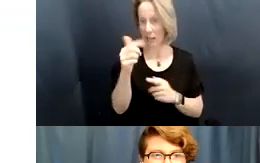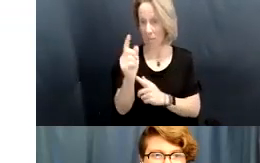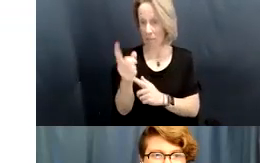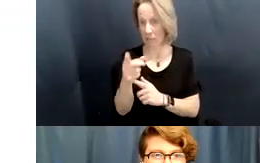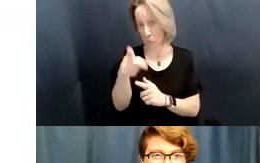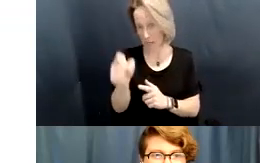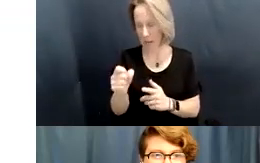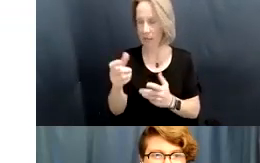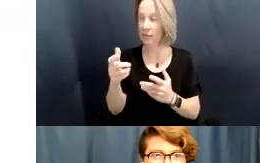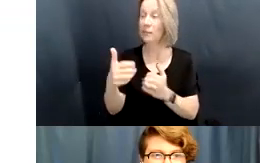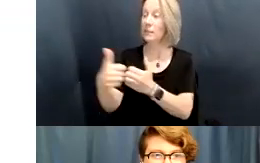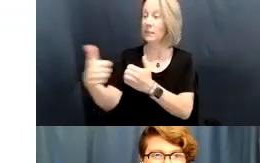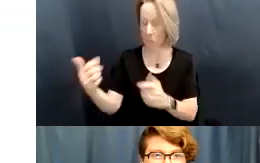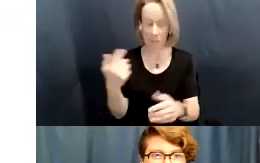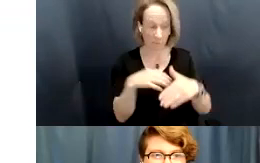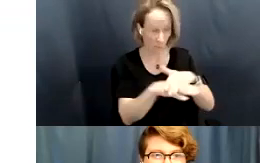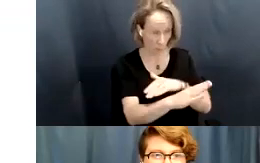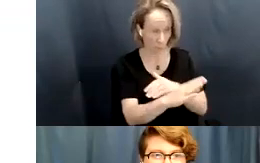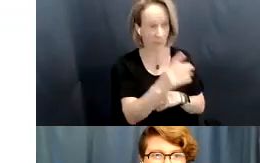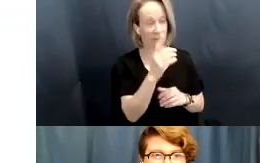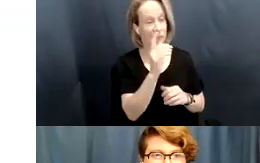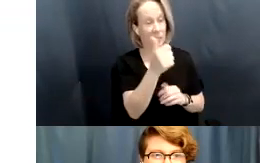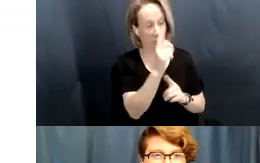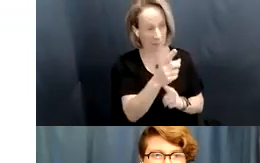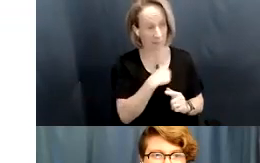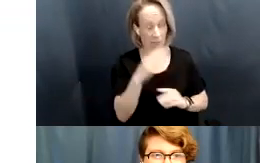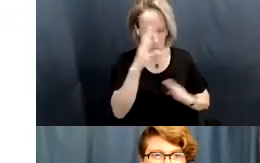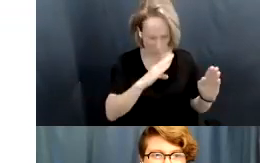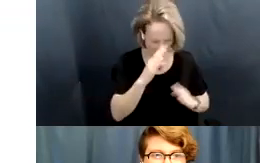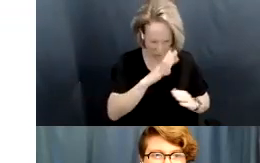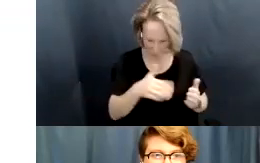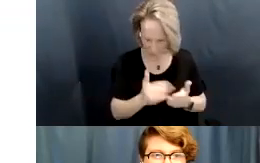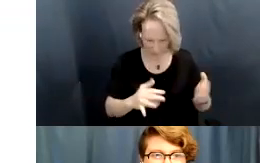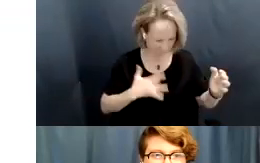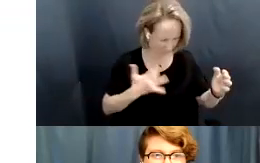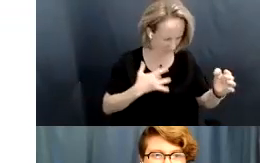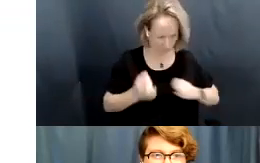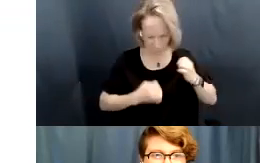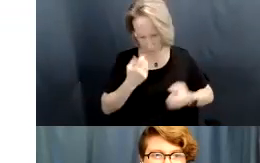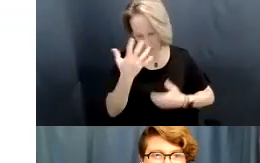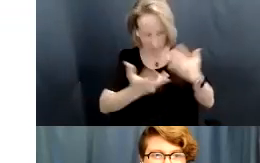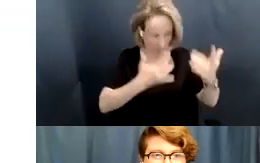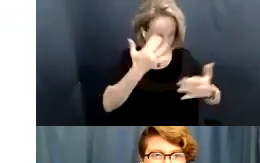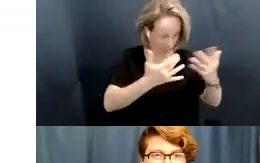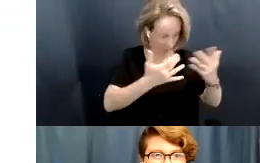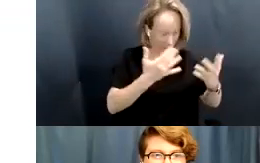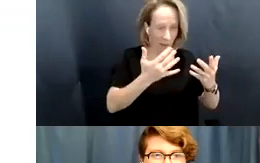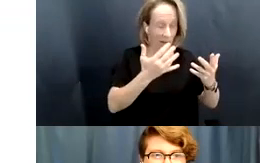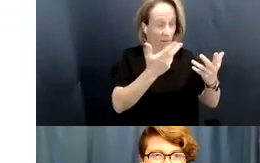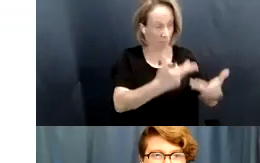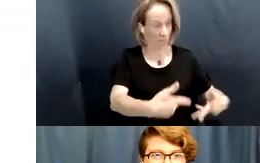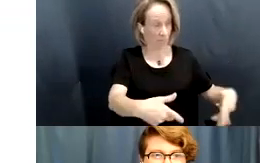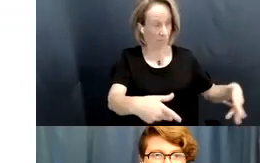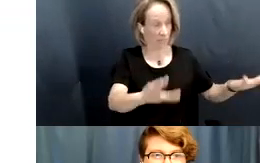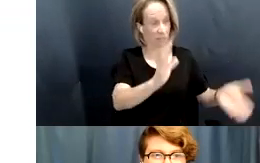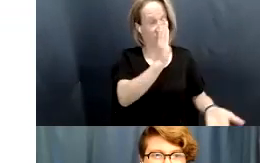your 10 minutes of getting all that emotion out, and then go about the rest of your day. It will be hard to transition,